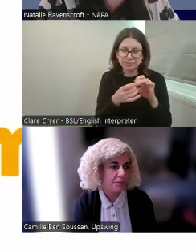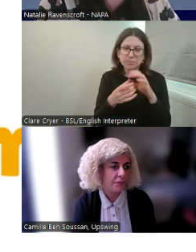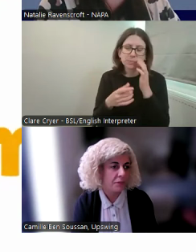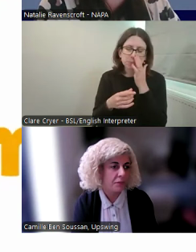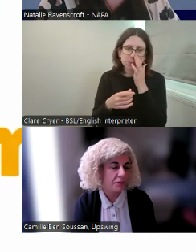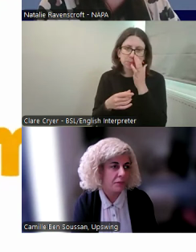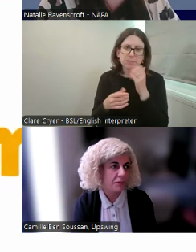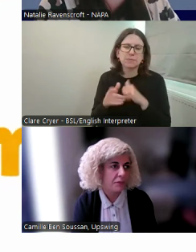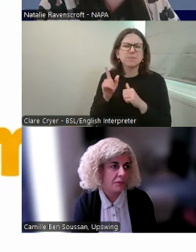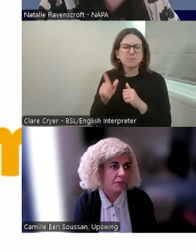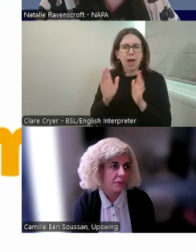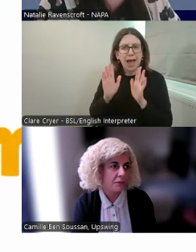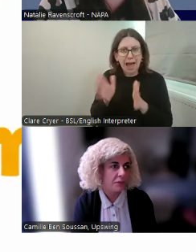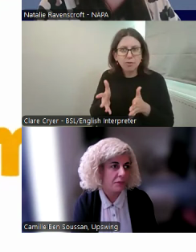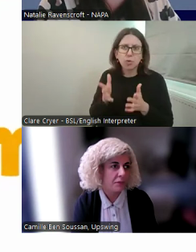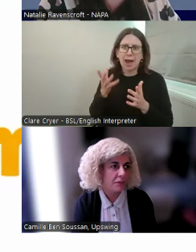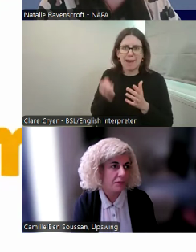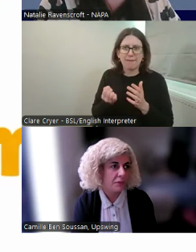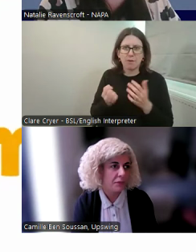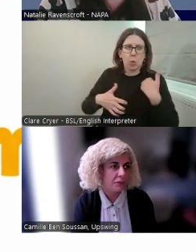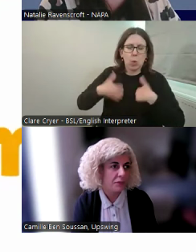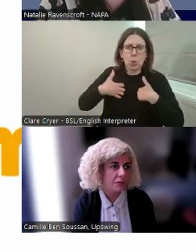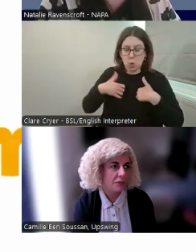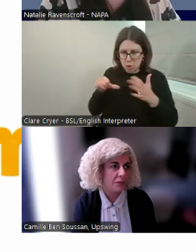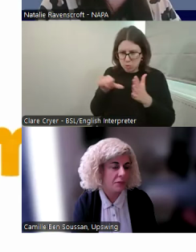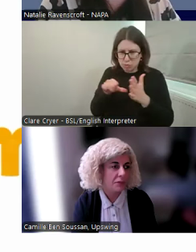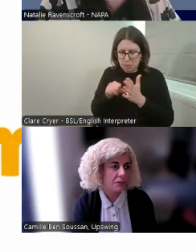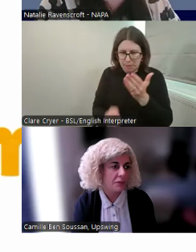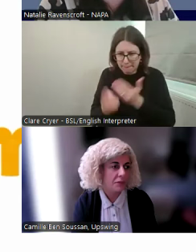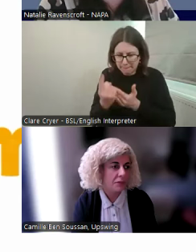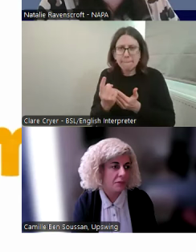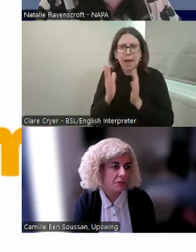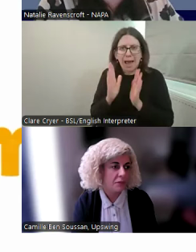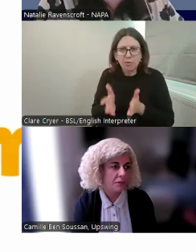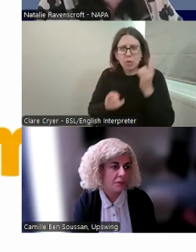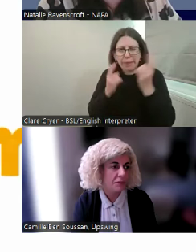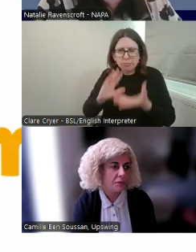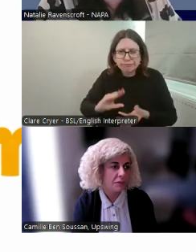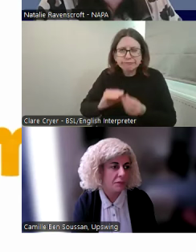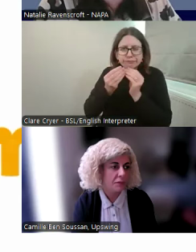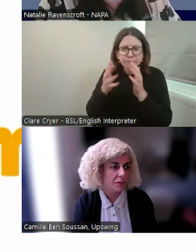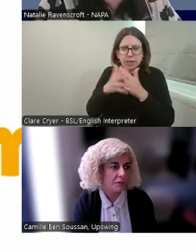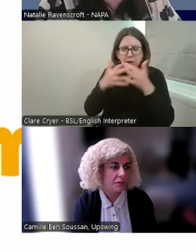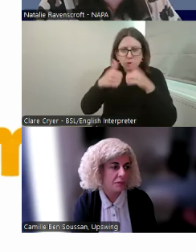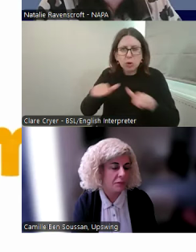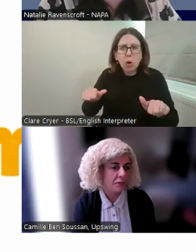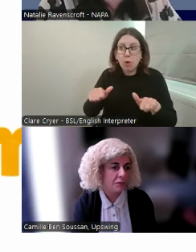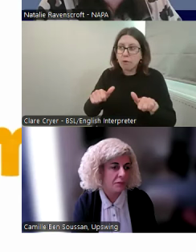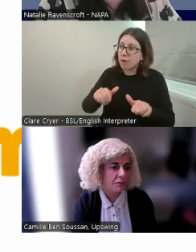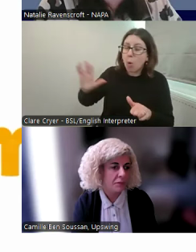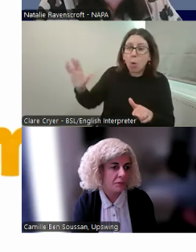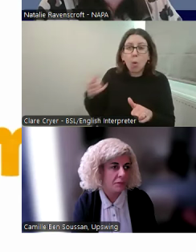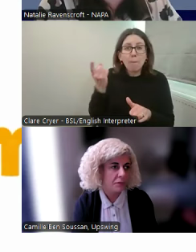curious problem-solving attitude is really helpful. Everyone brings their own experiences and expertise. It's about finding out who your